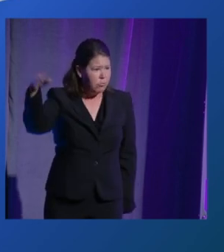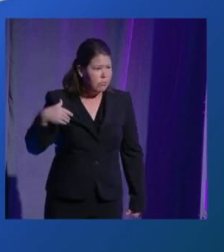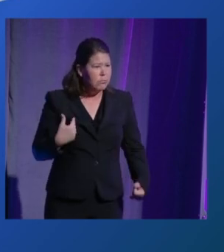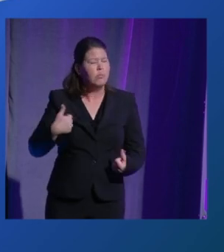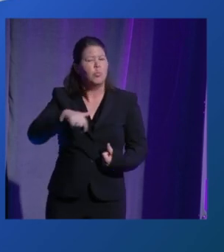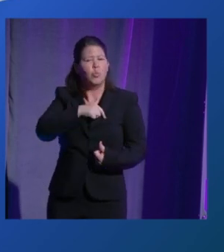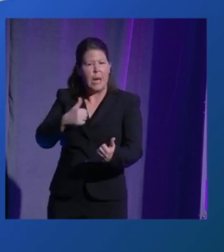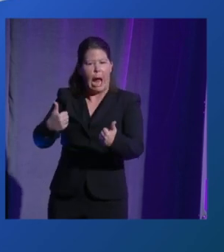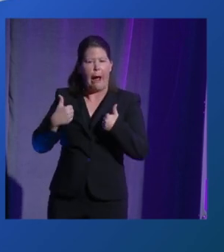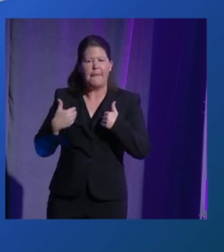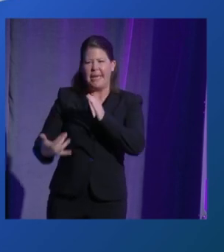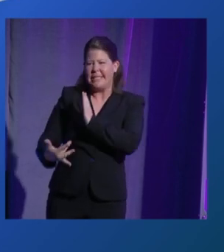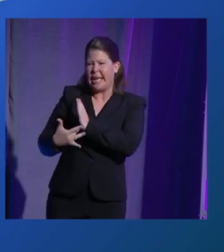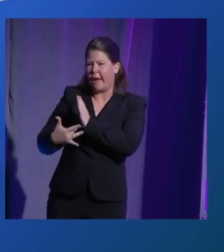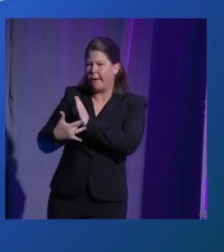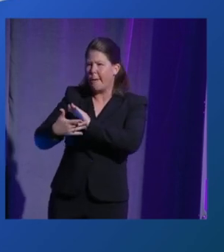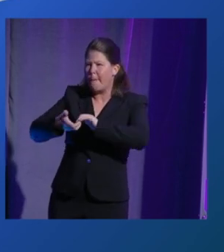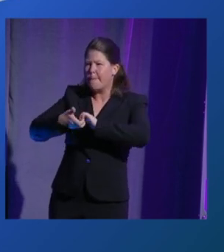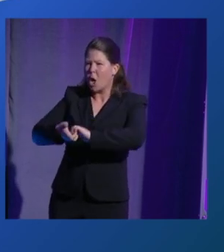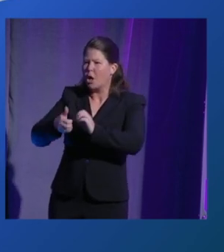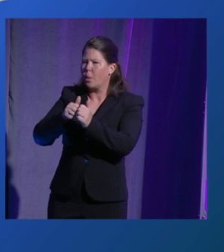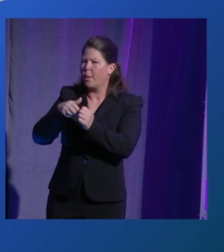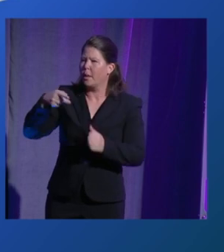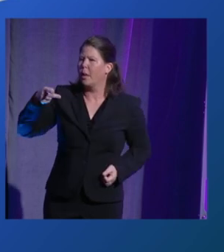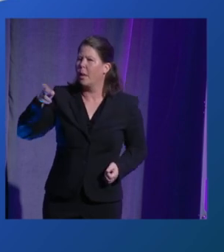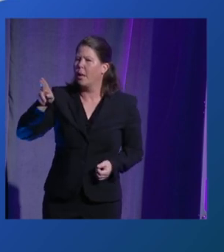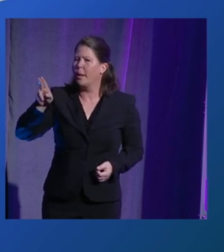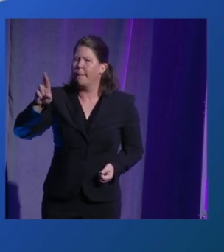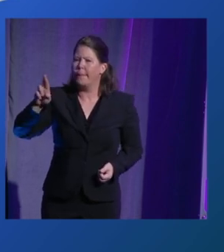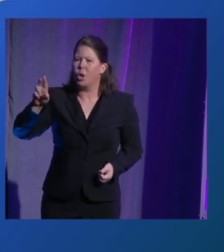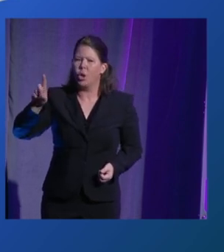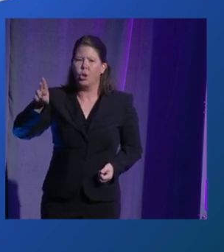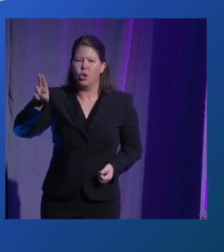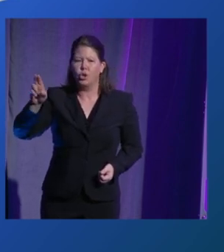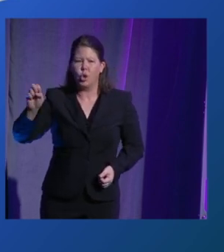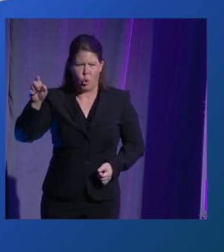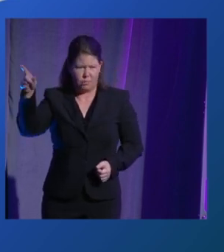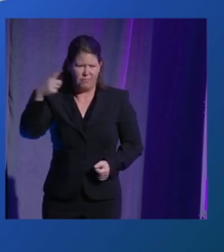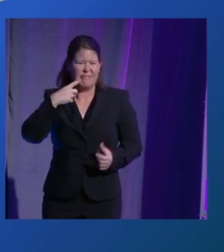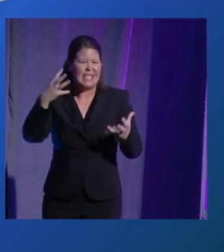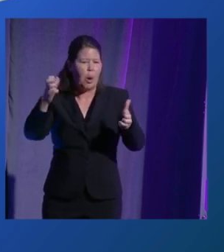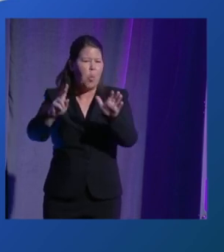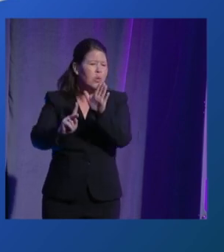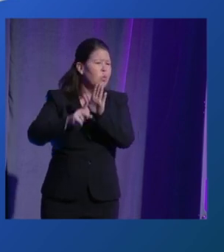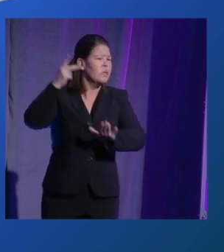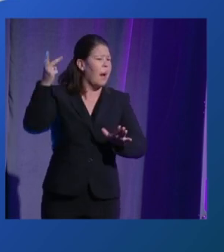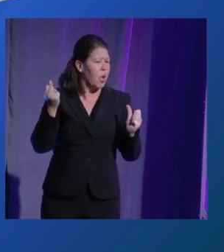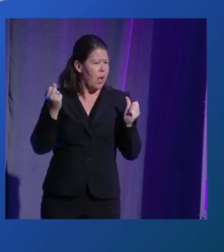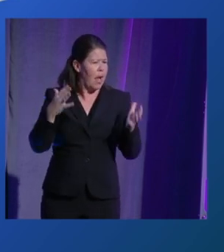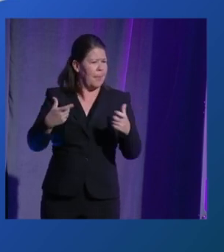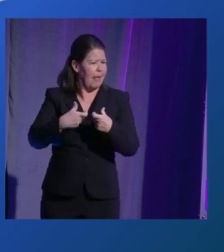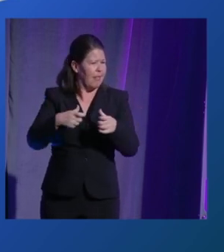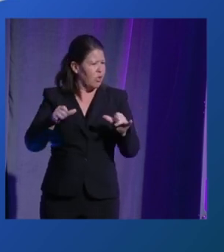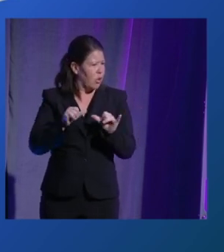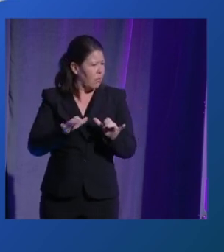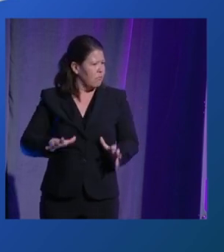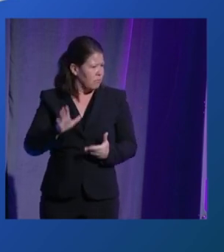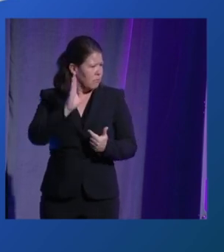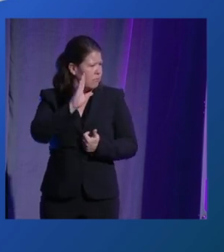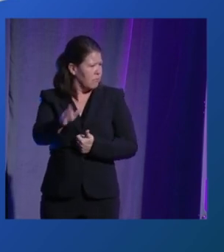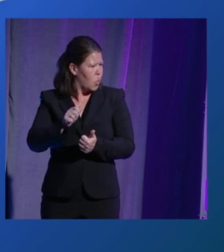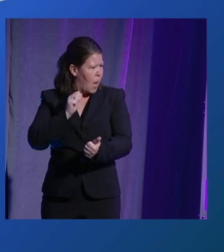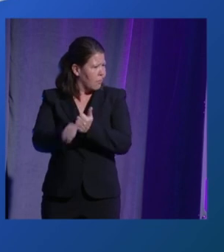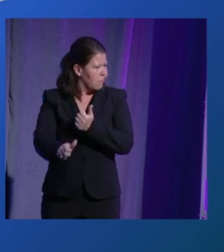Purdue they set out loud they called their shot and they said we want to double in a decade the number of electrical engineers we produce for the semiconductor